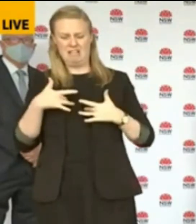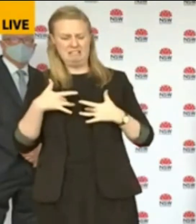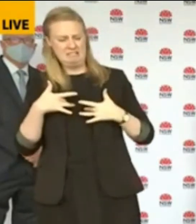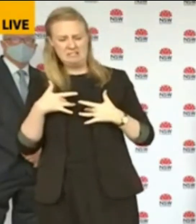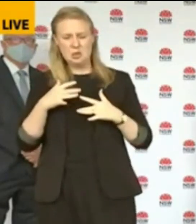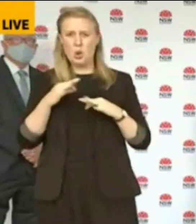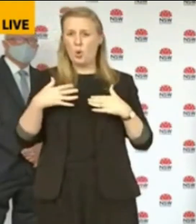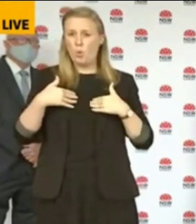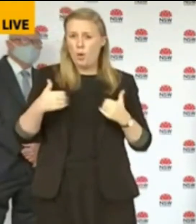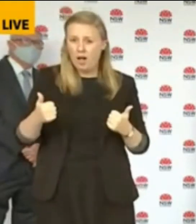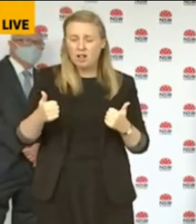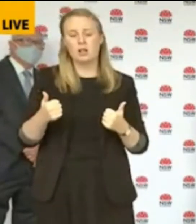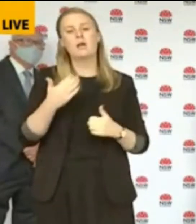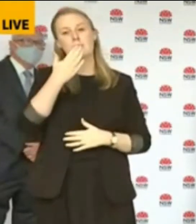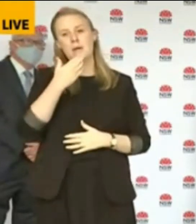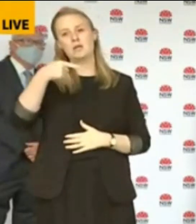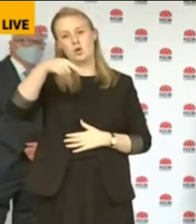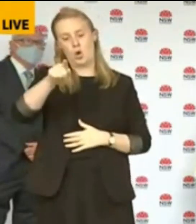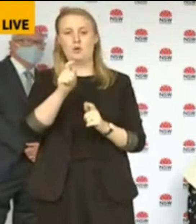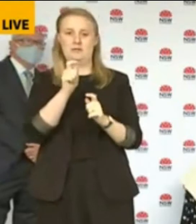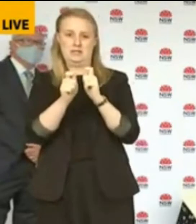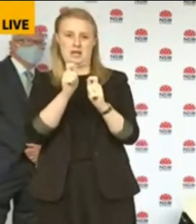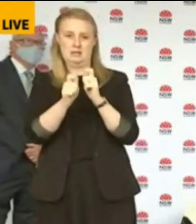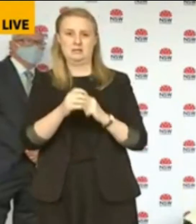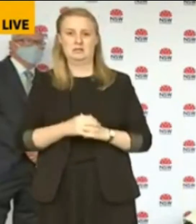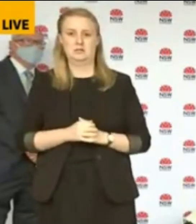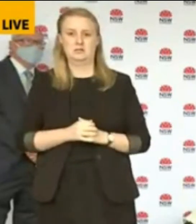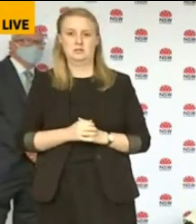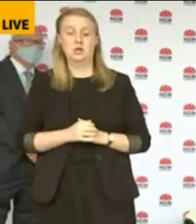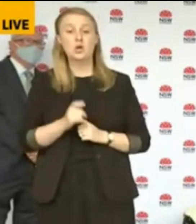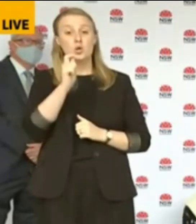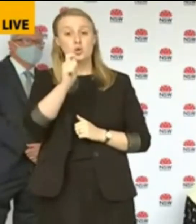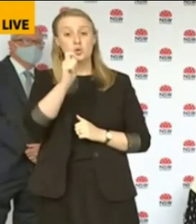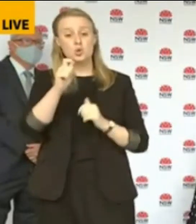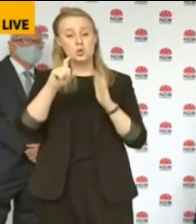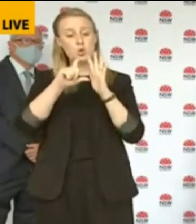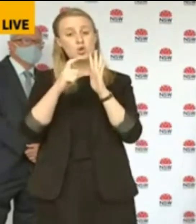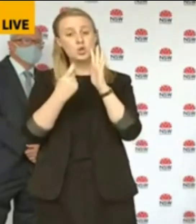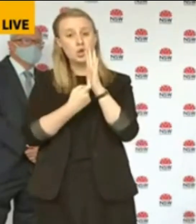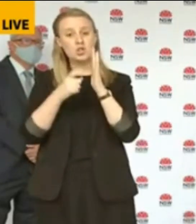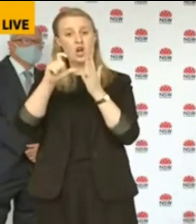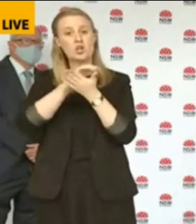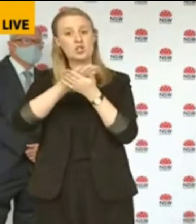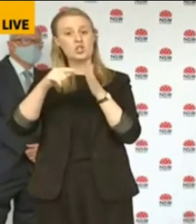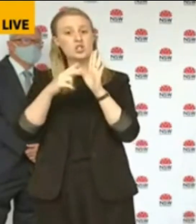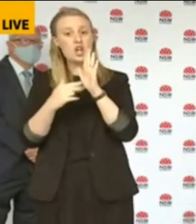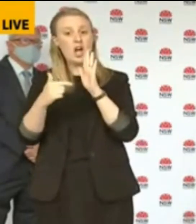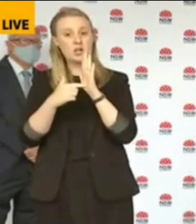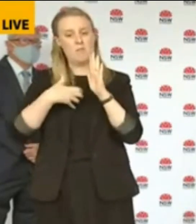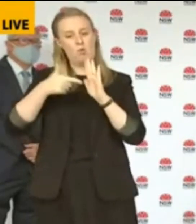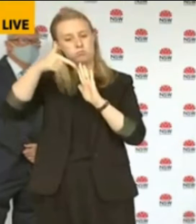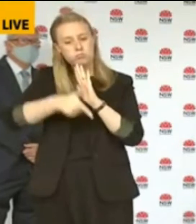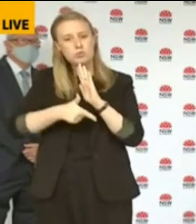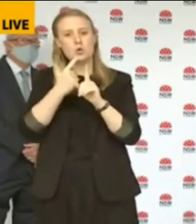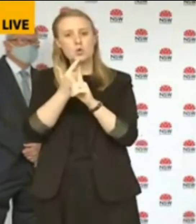under investigation. I will get, of course, Dr. Kerry Chant to detail further in relation to that. I